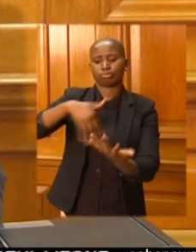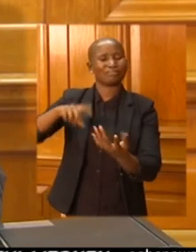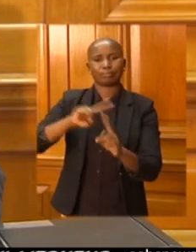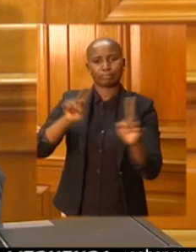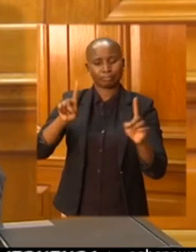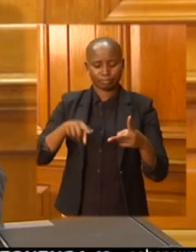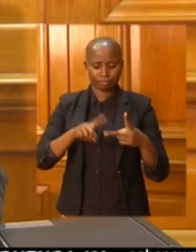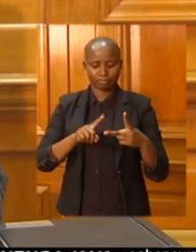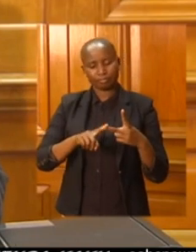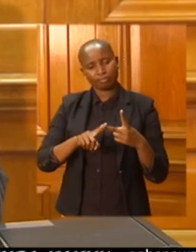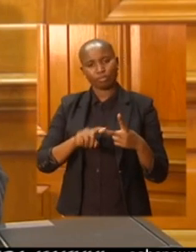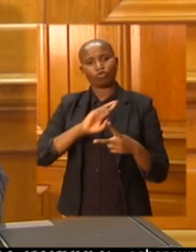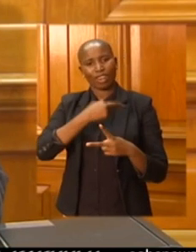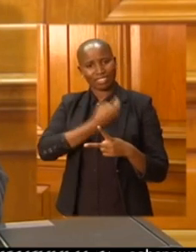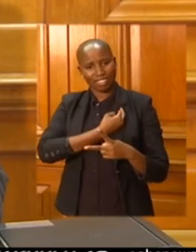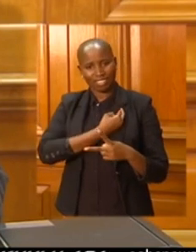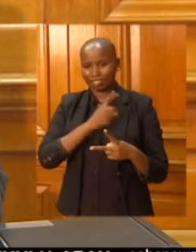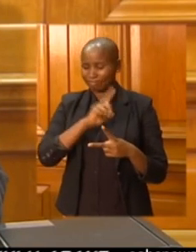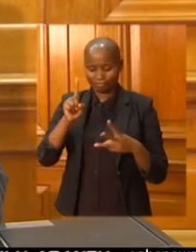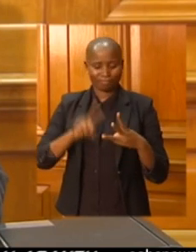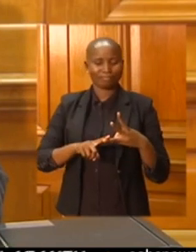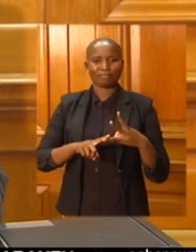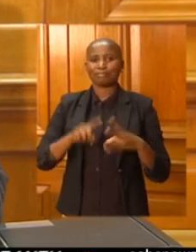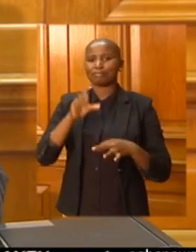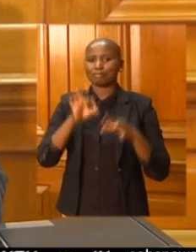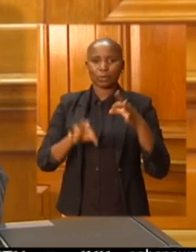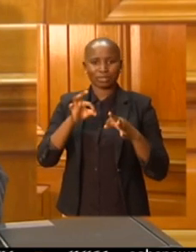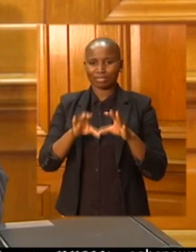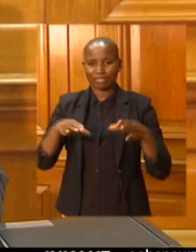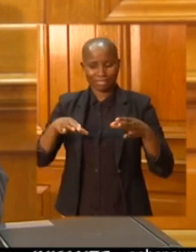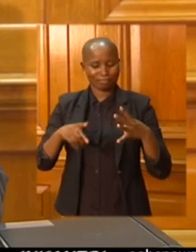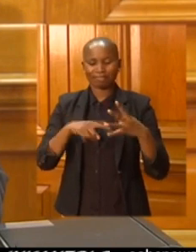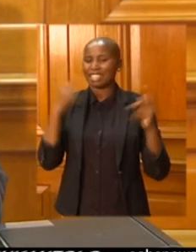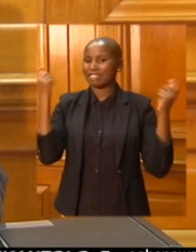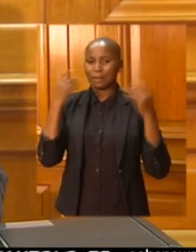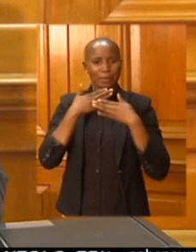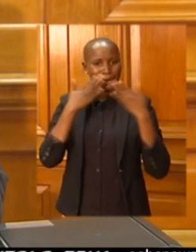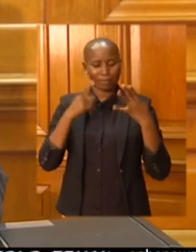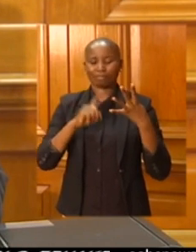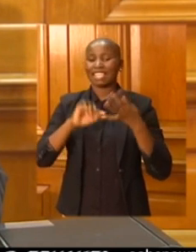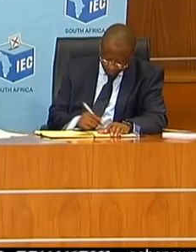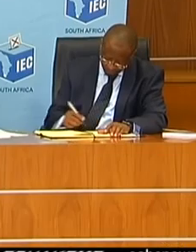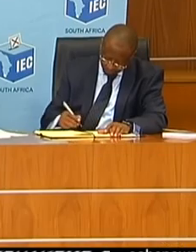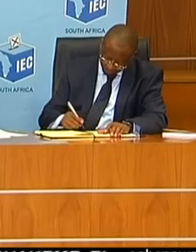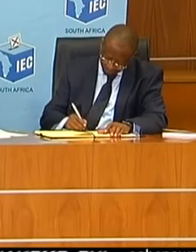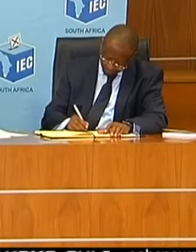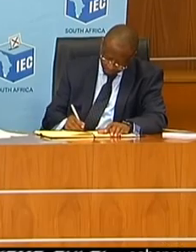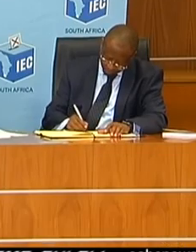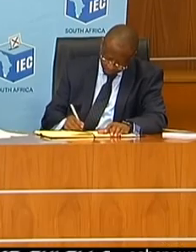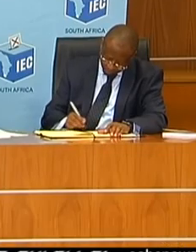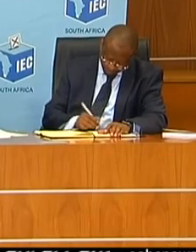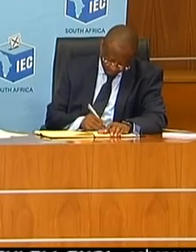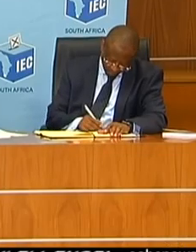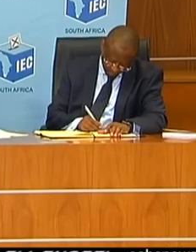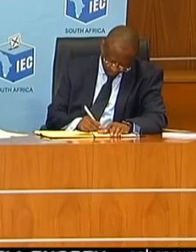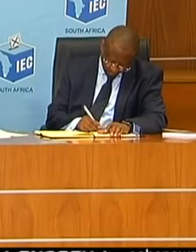gatherings, political events, traditional council meetings and gatherings at sports grounds. Lesi isinqumo